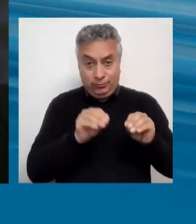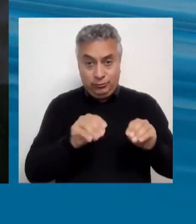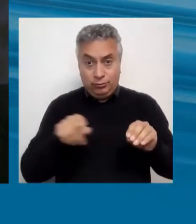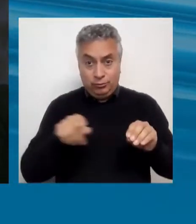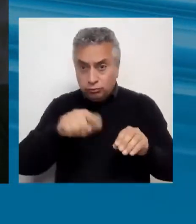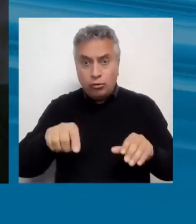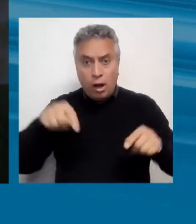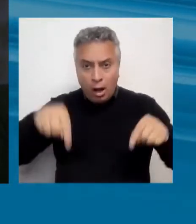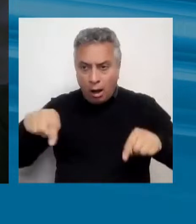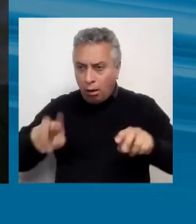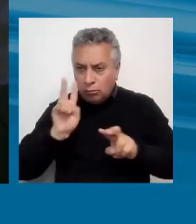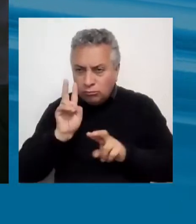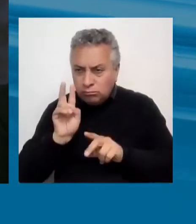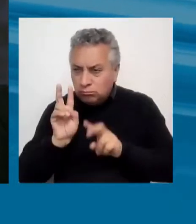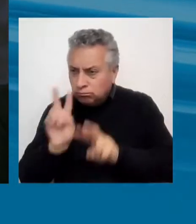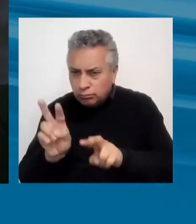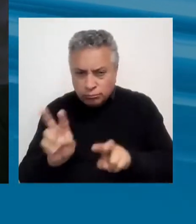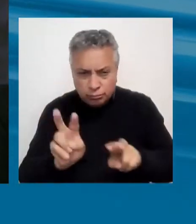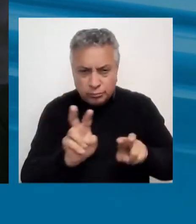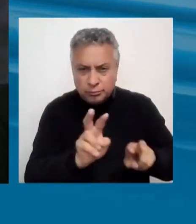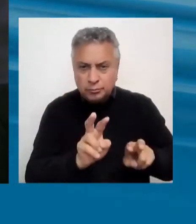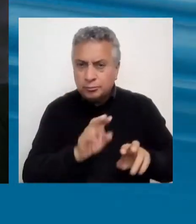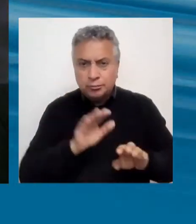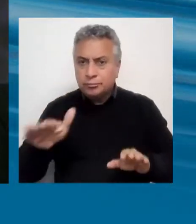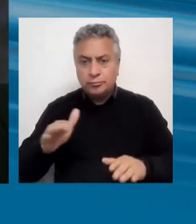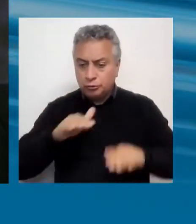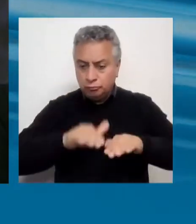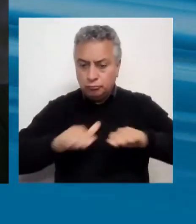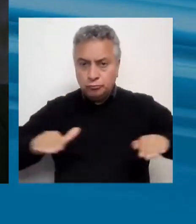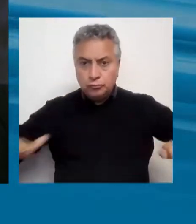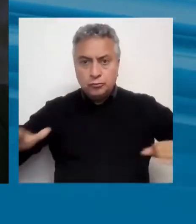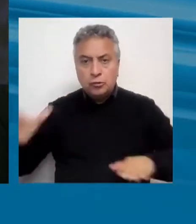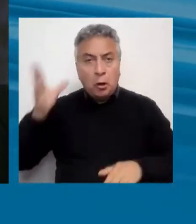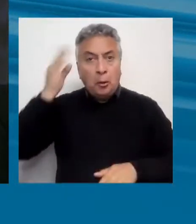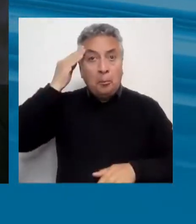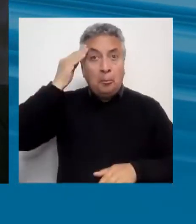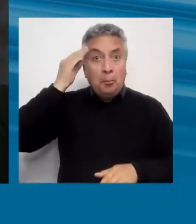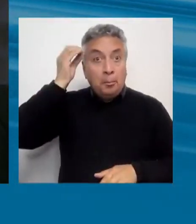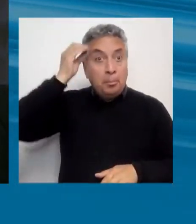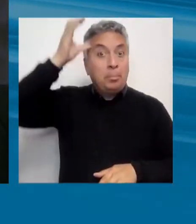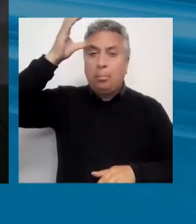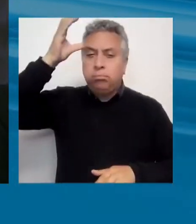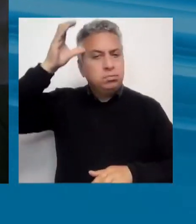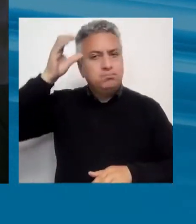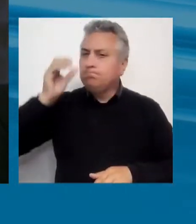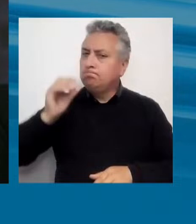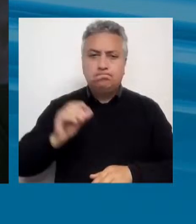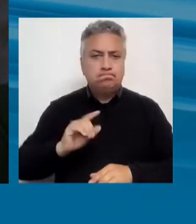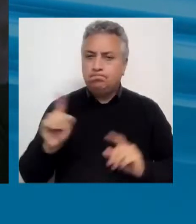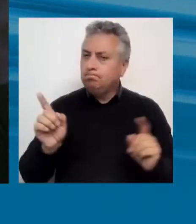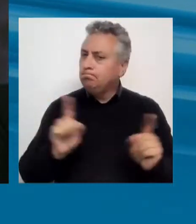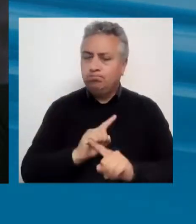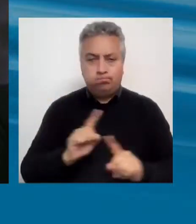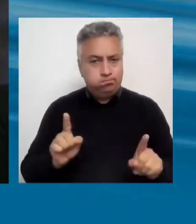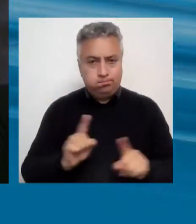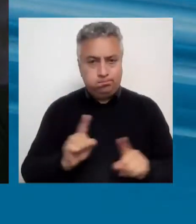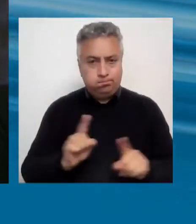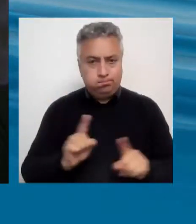show high rates of insatisfaction and dropping out of school and do